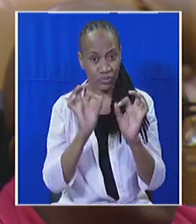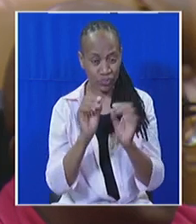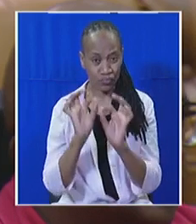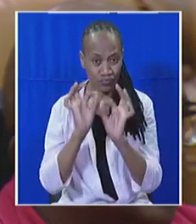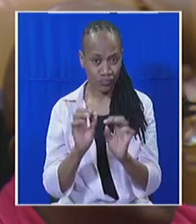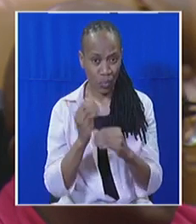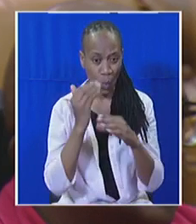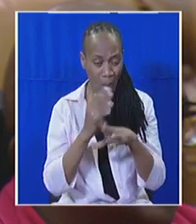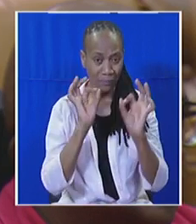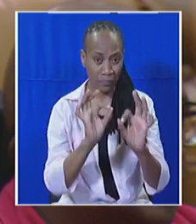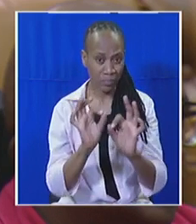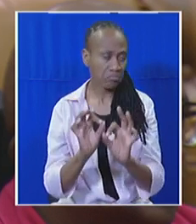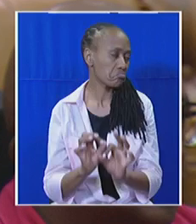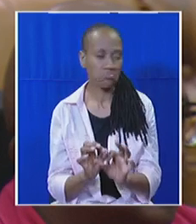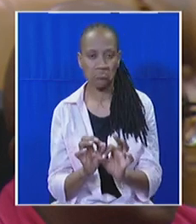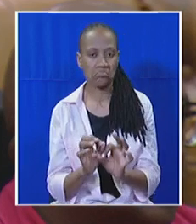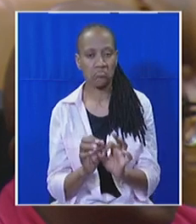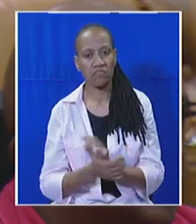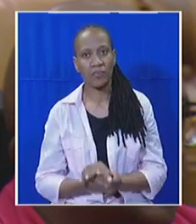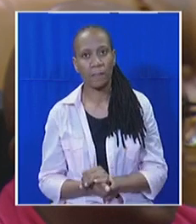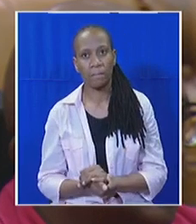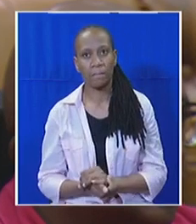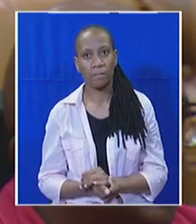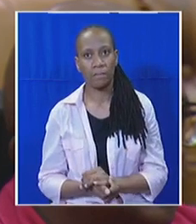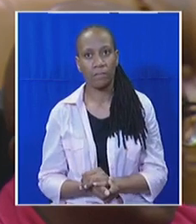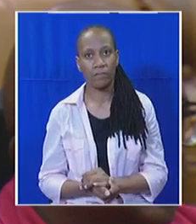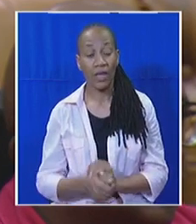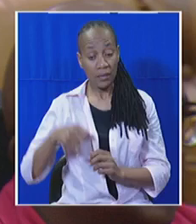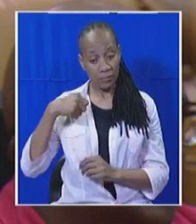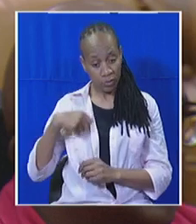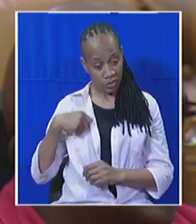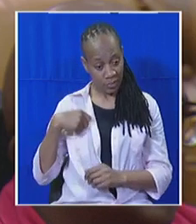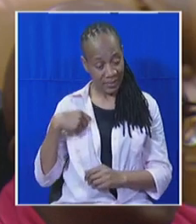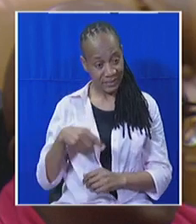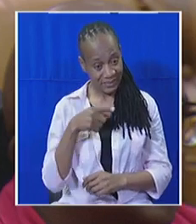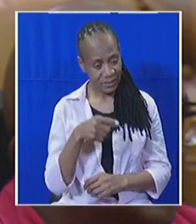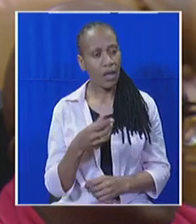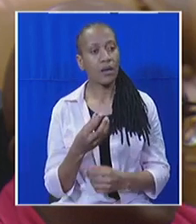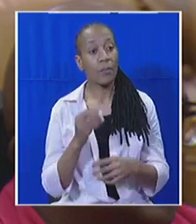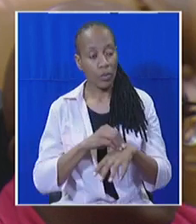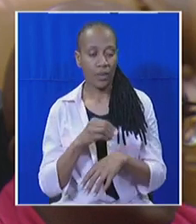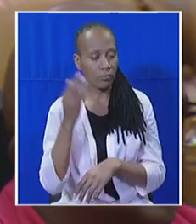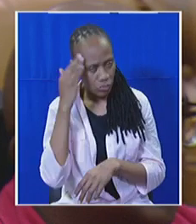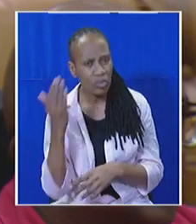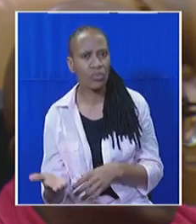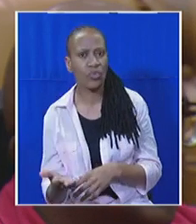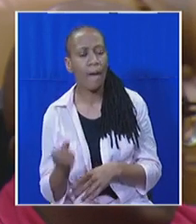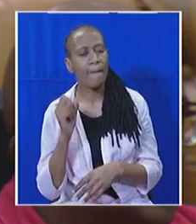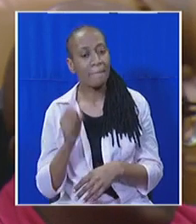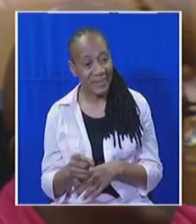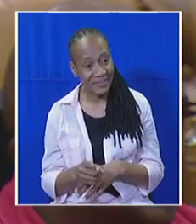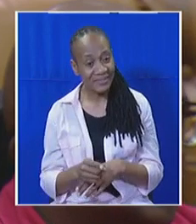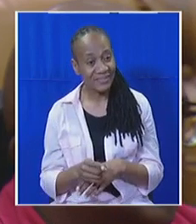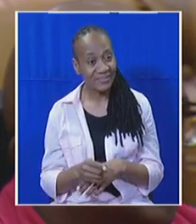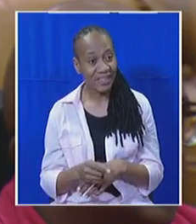not in a good working condition. Note that even though the municipality has this problem, they have not stopped distributing